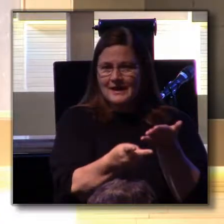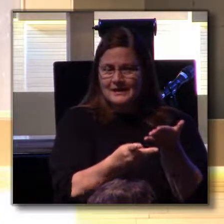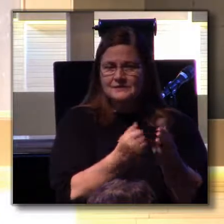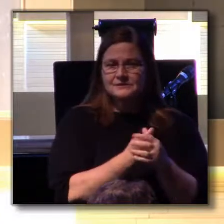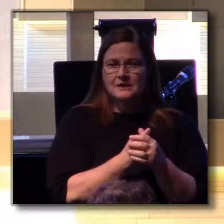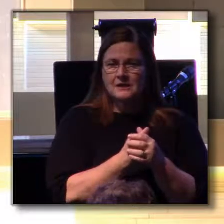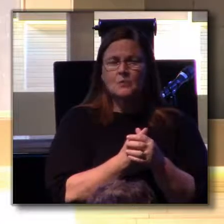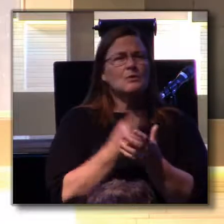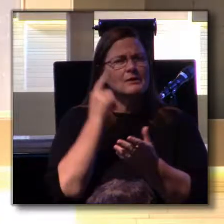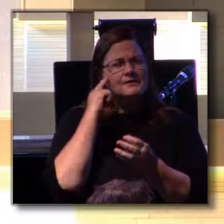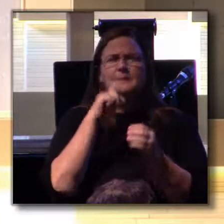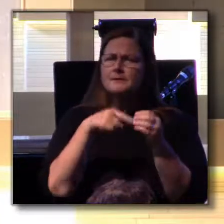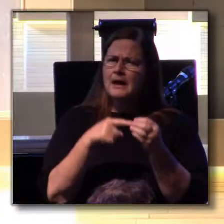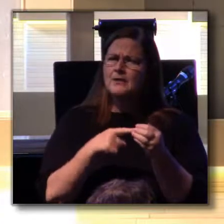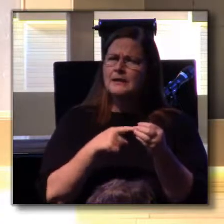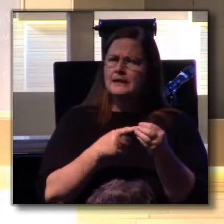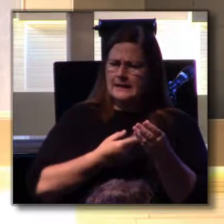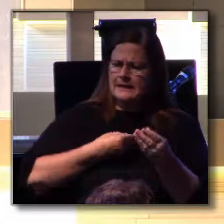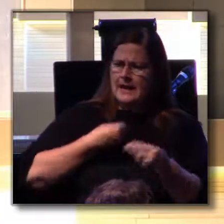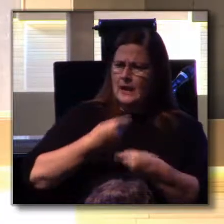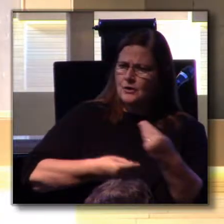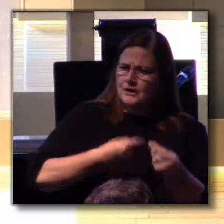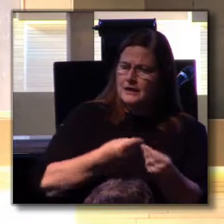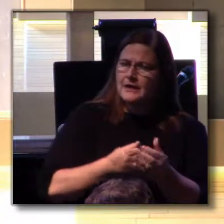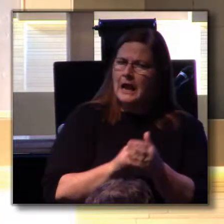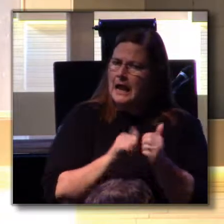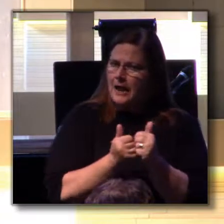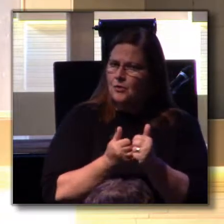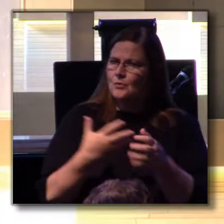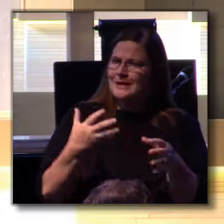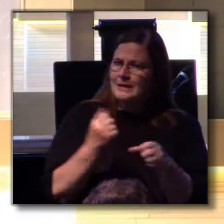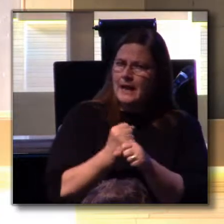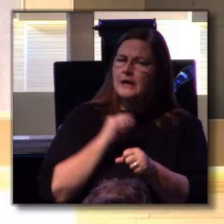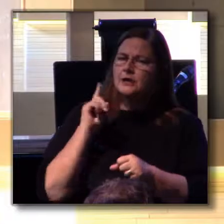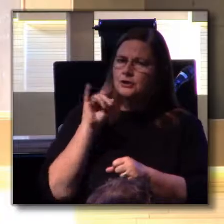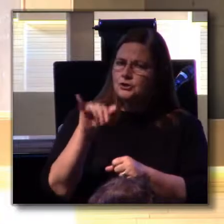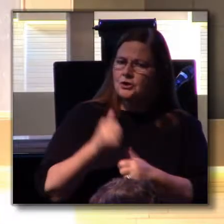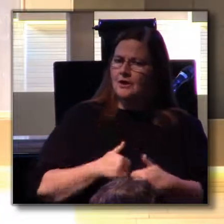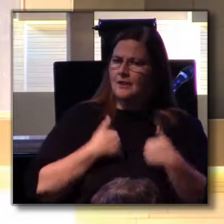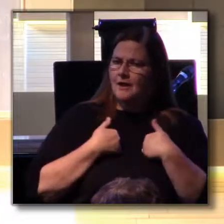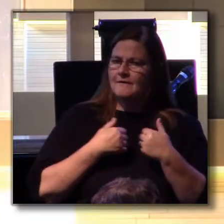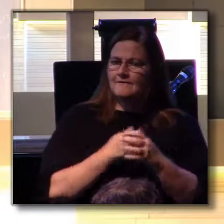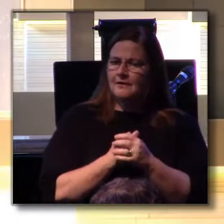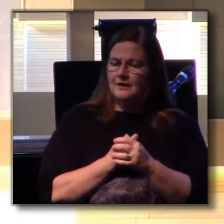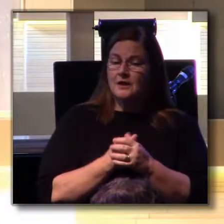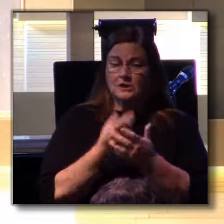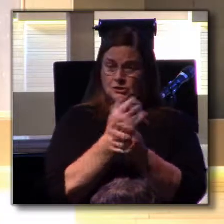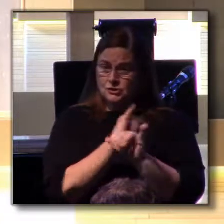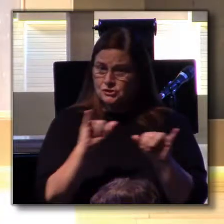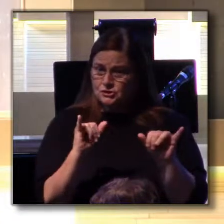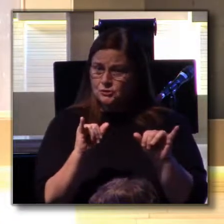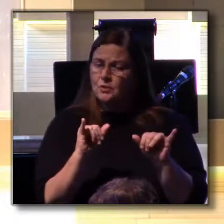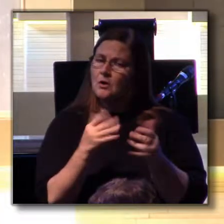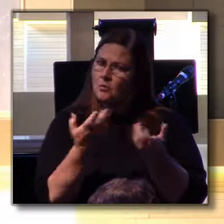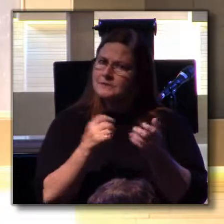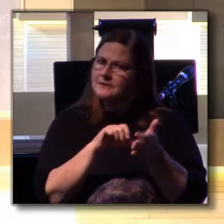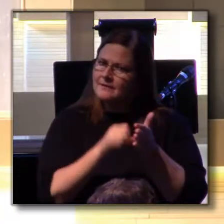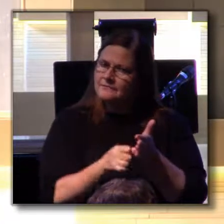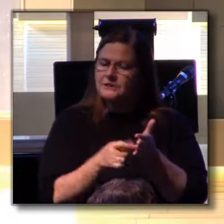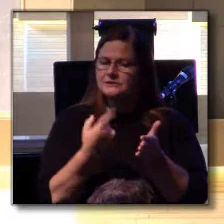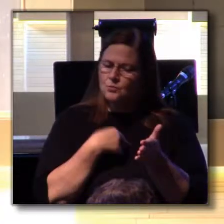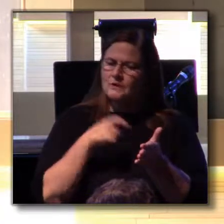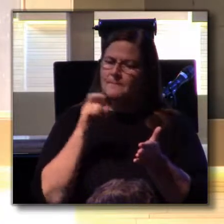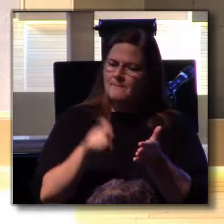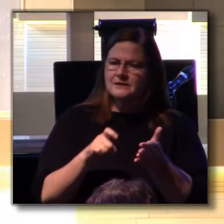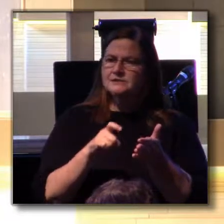gain eternal life? The first thing Yeshua wants to make sure we understand is that we must forsake that which is